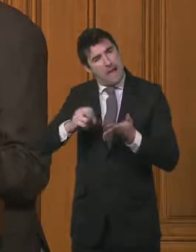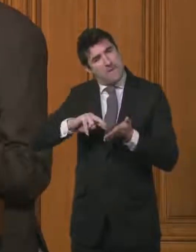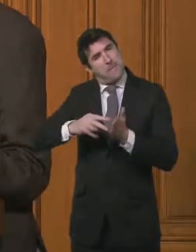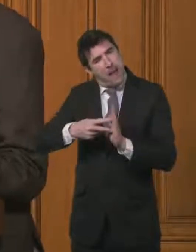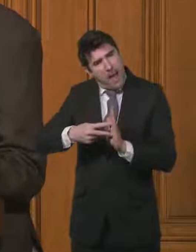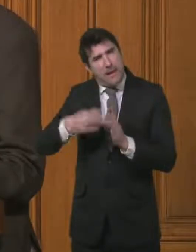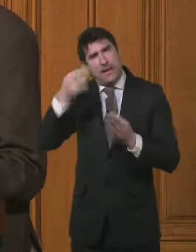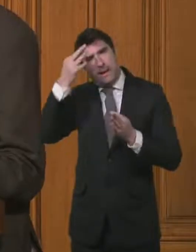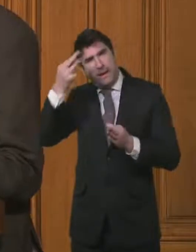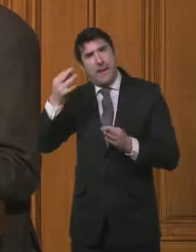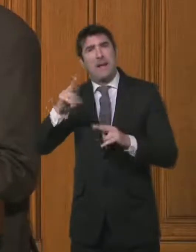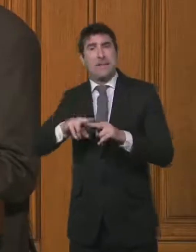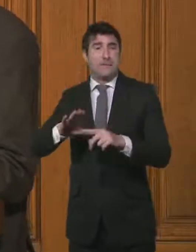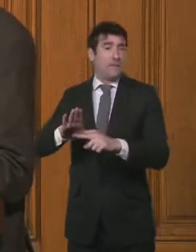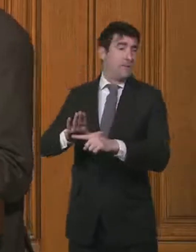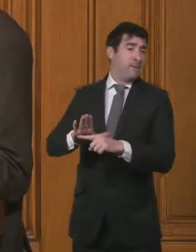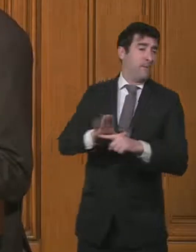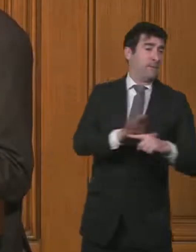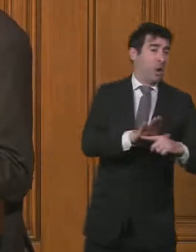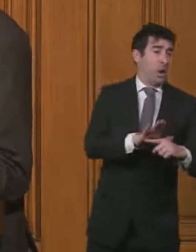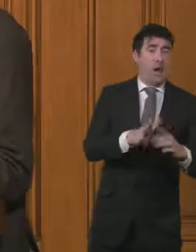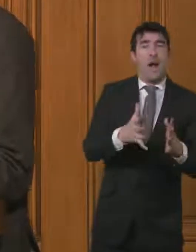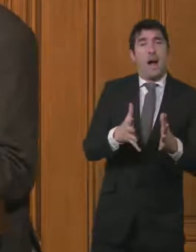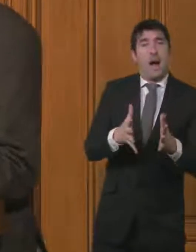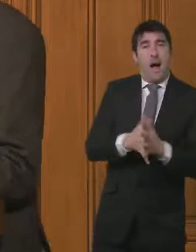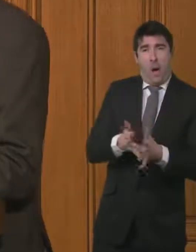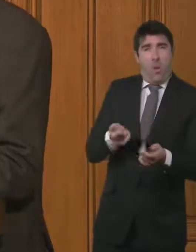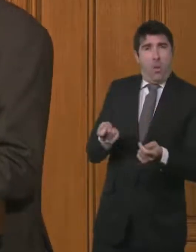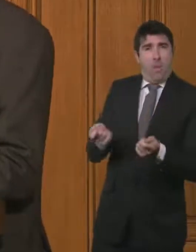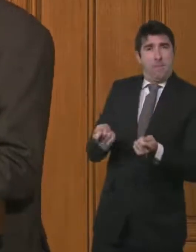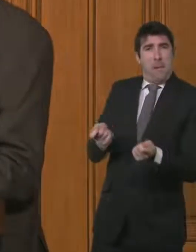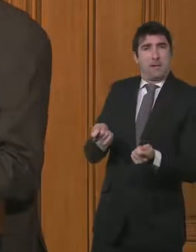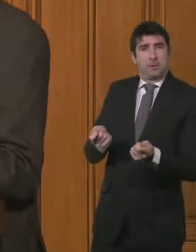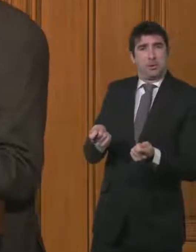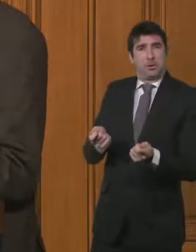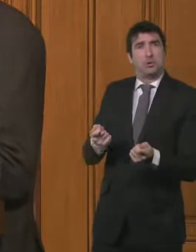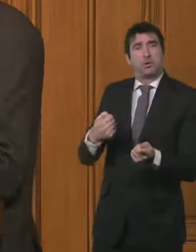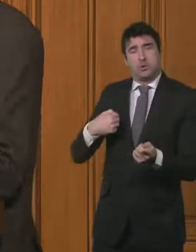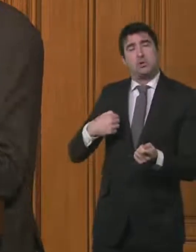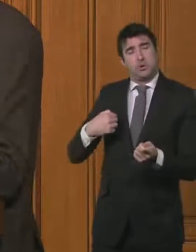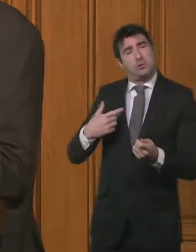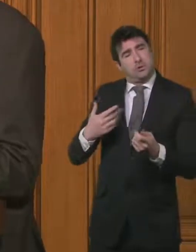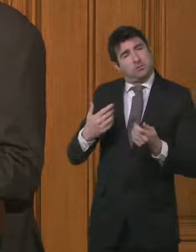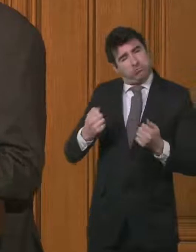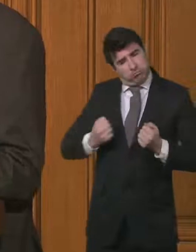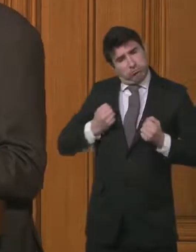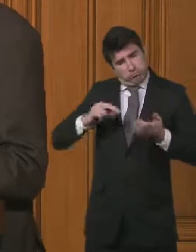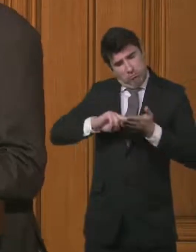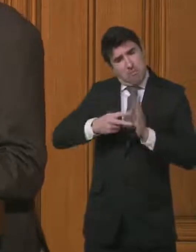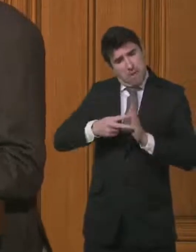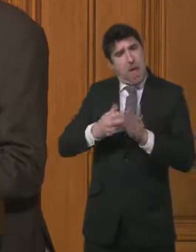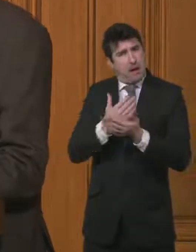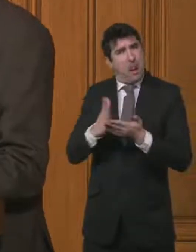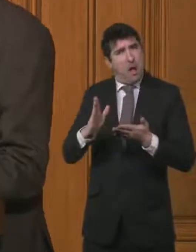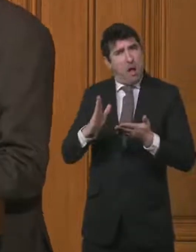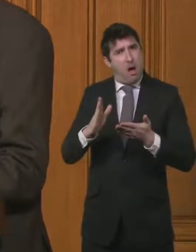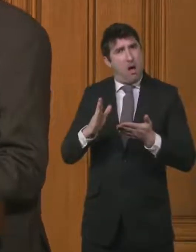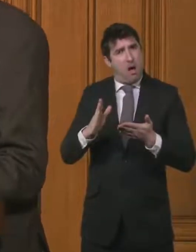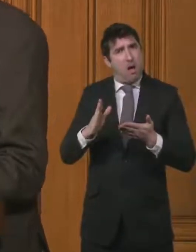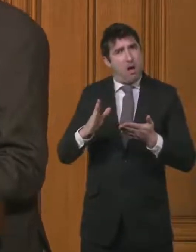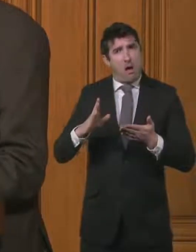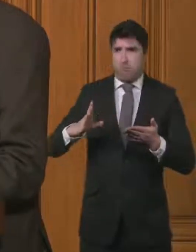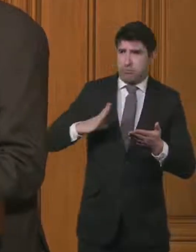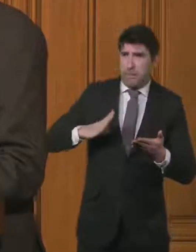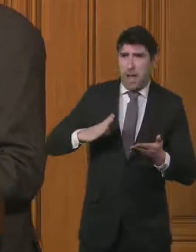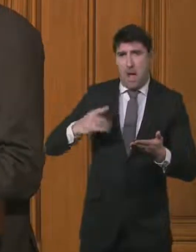manage surges in activity, and of course those have been refined further during the year as we've learned from the first wave of COVID. Those plans are